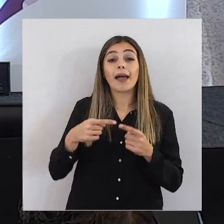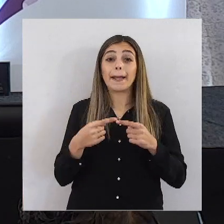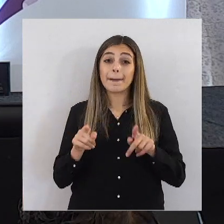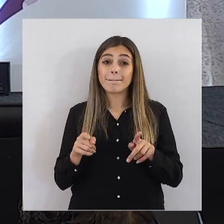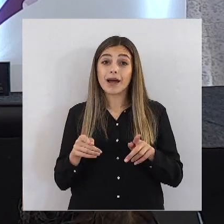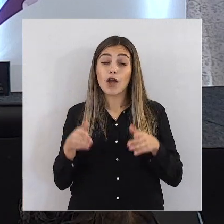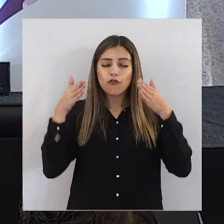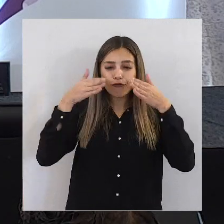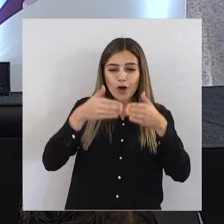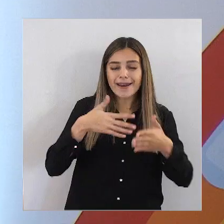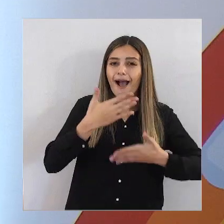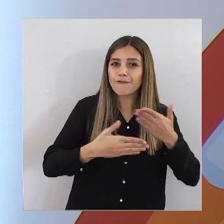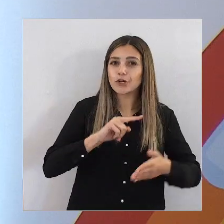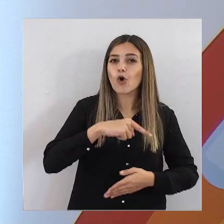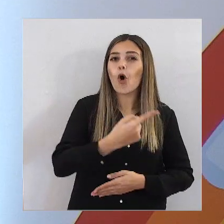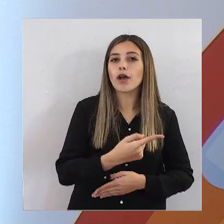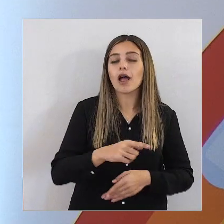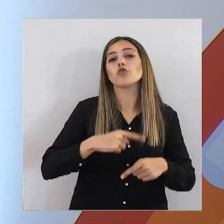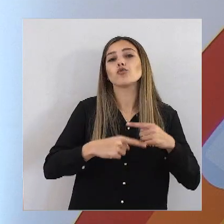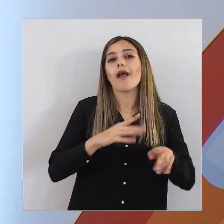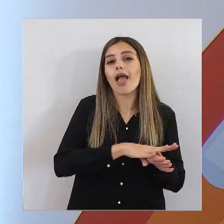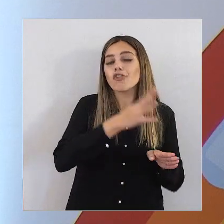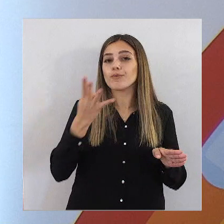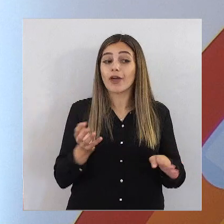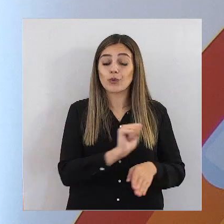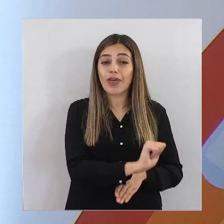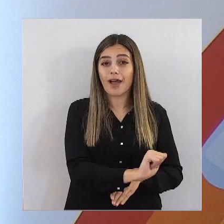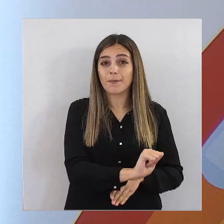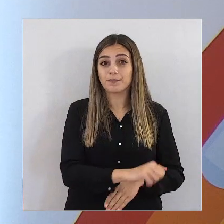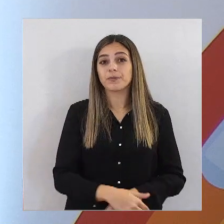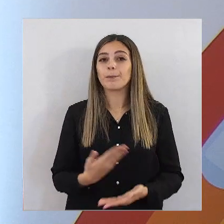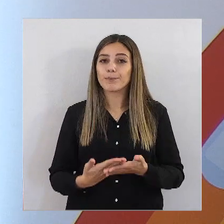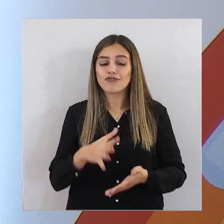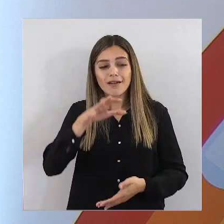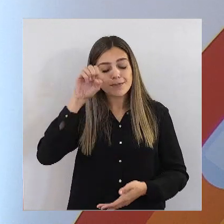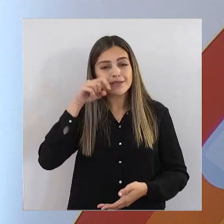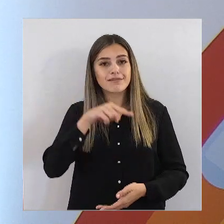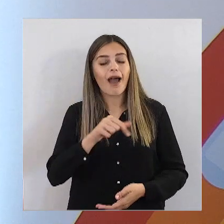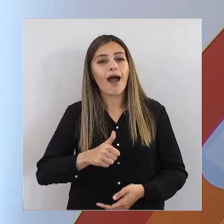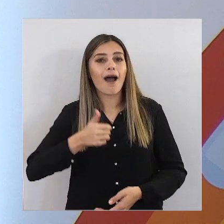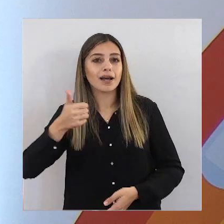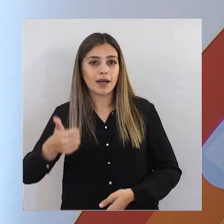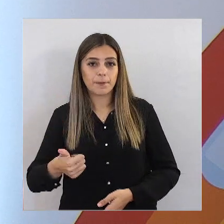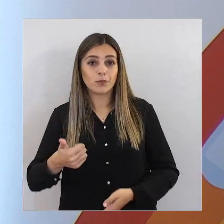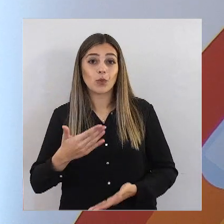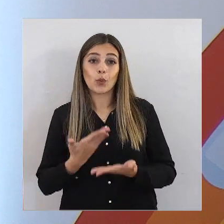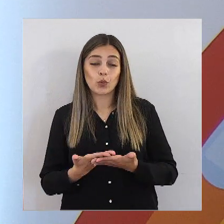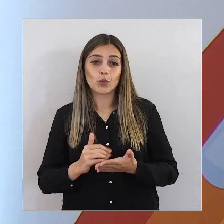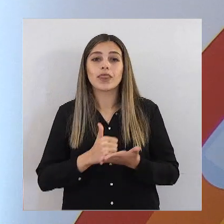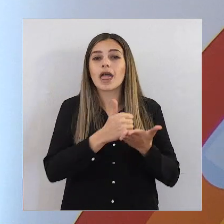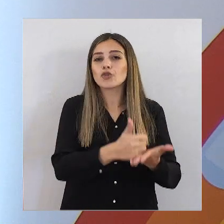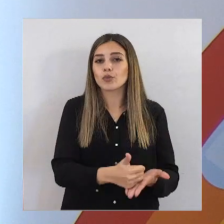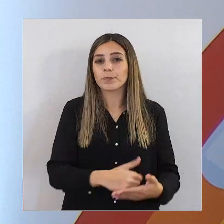holistically. Indeed, the word holistic has now been with us for years. We cannot understand human